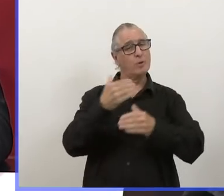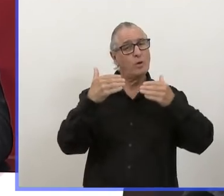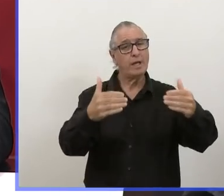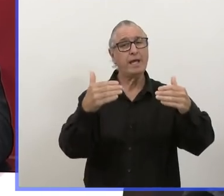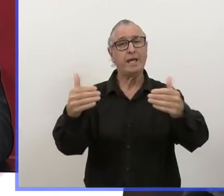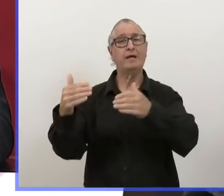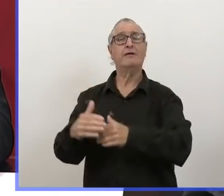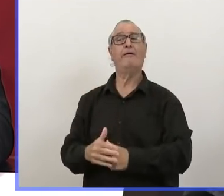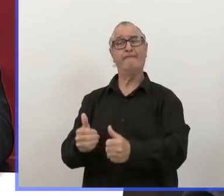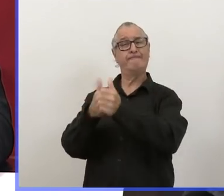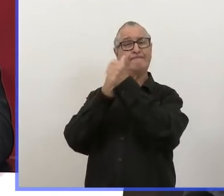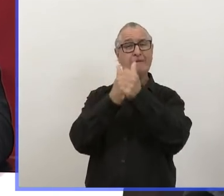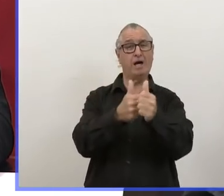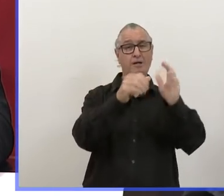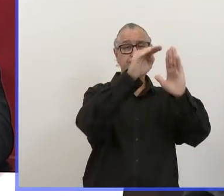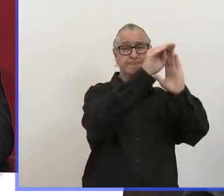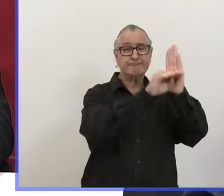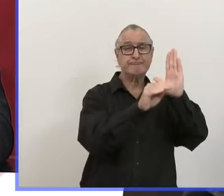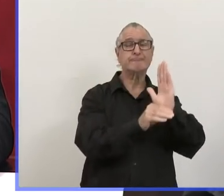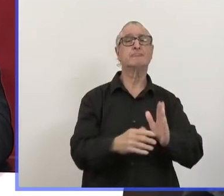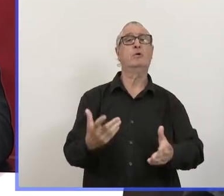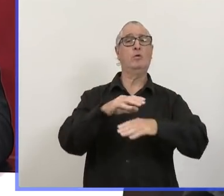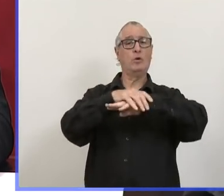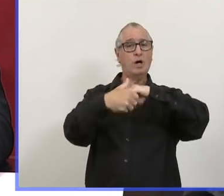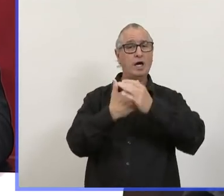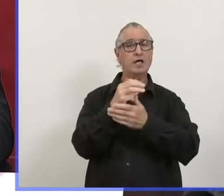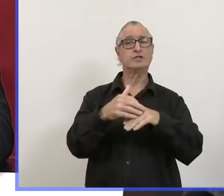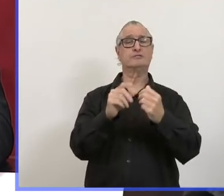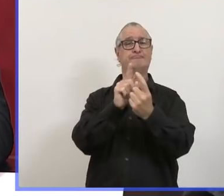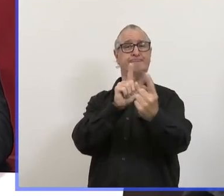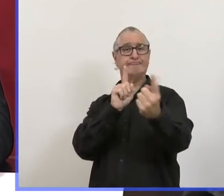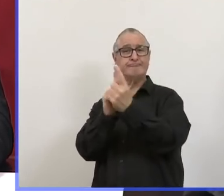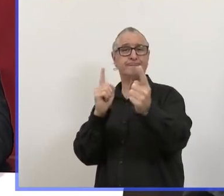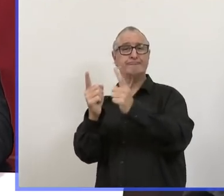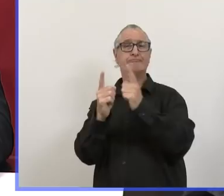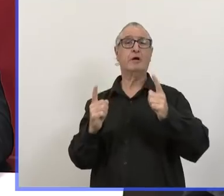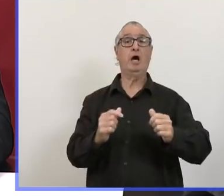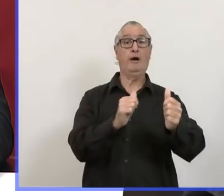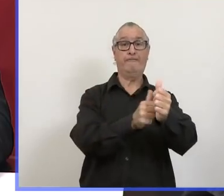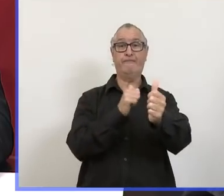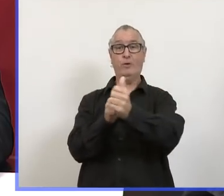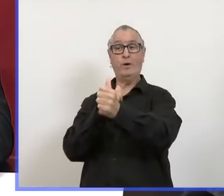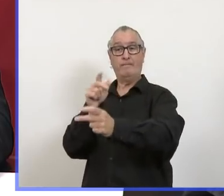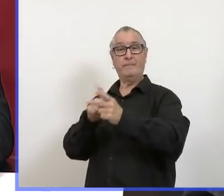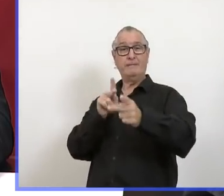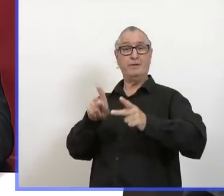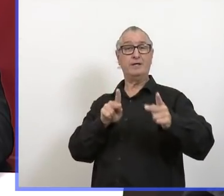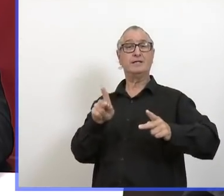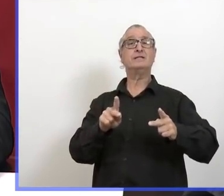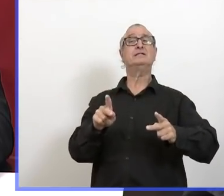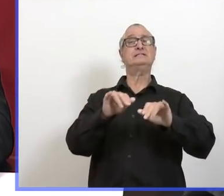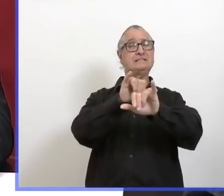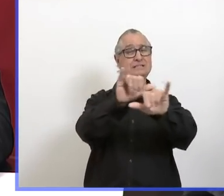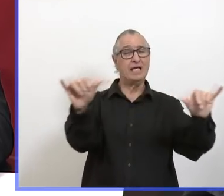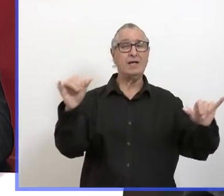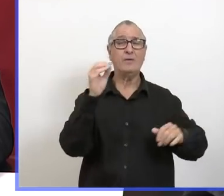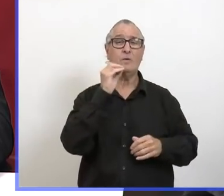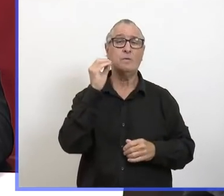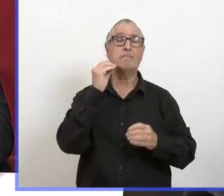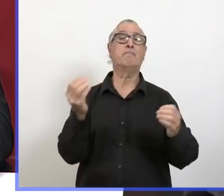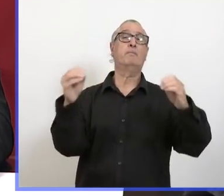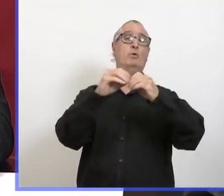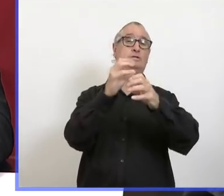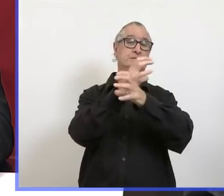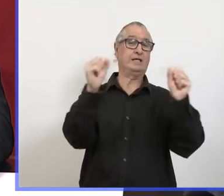We're seeing an early heat wave in southern Manitoba right now. Temperatures expected to reach the high 30s today and over the